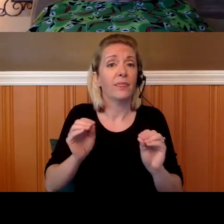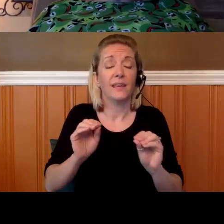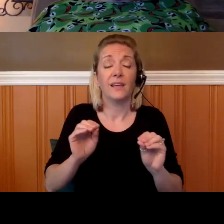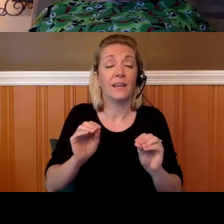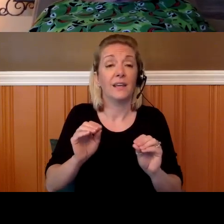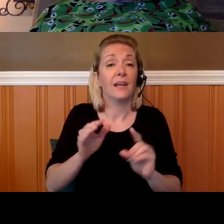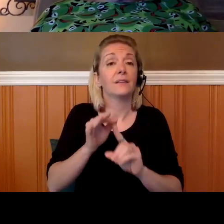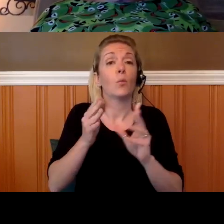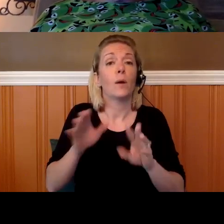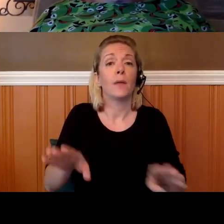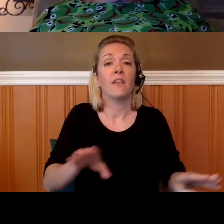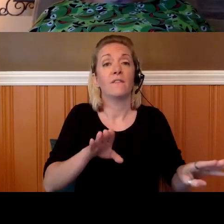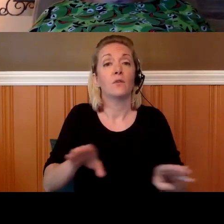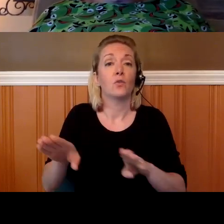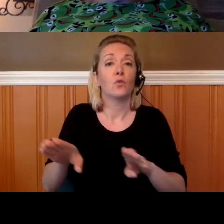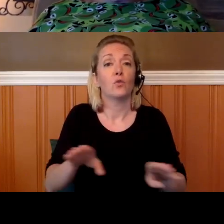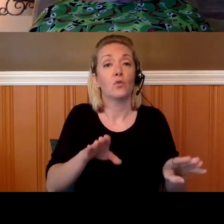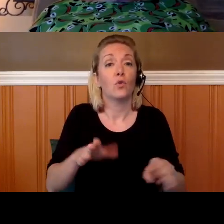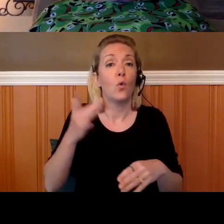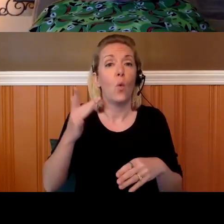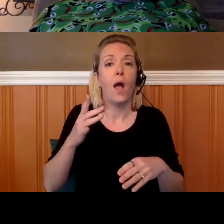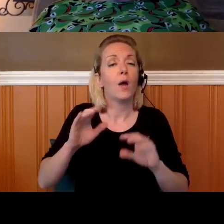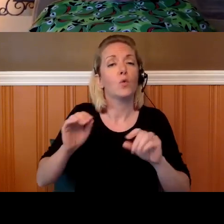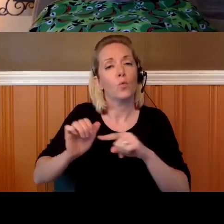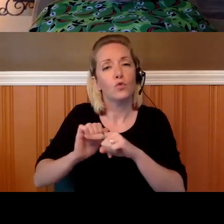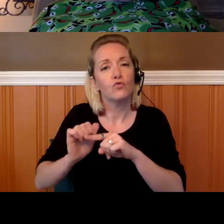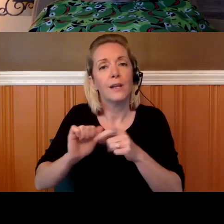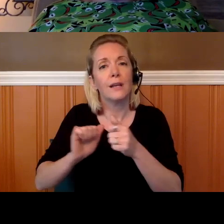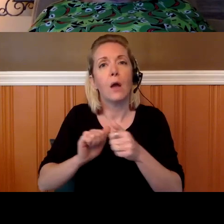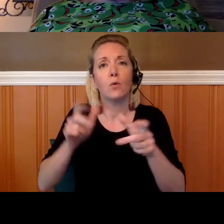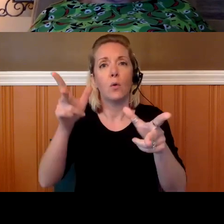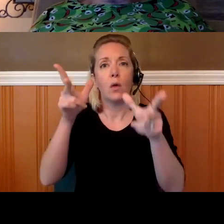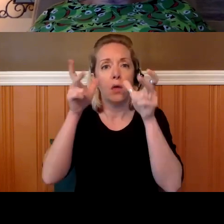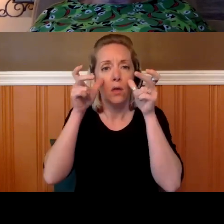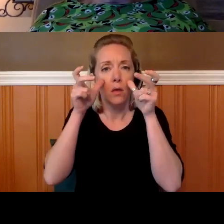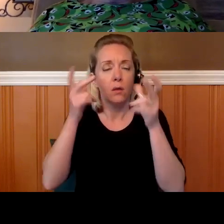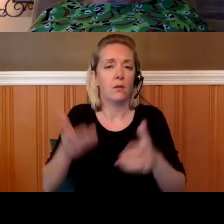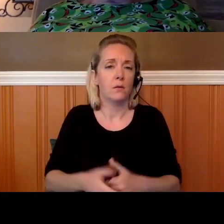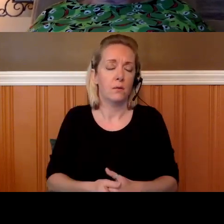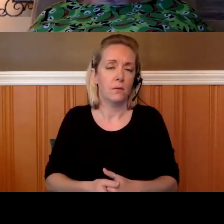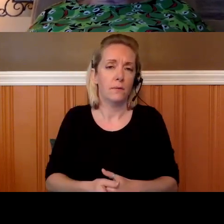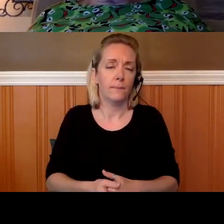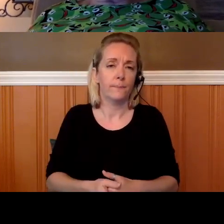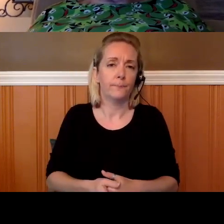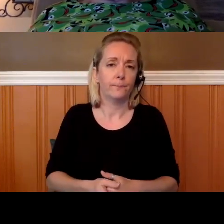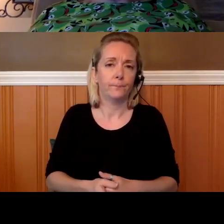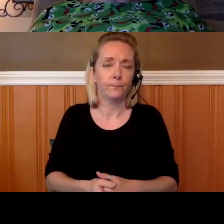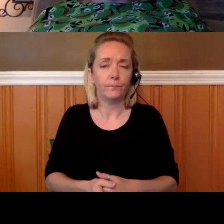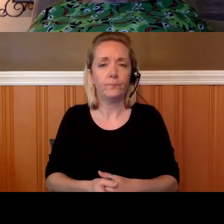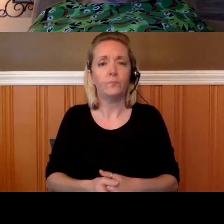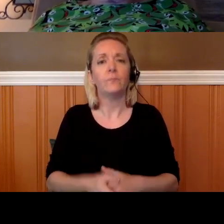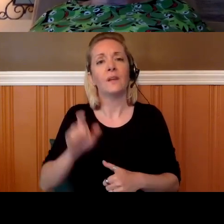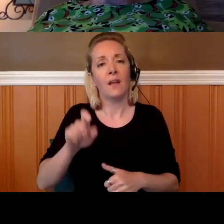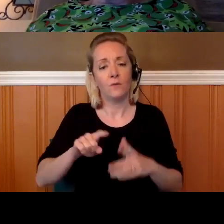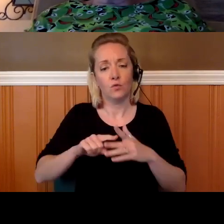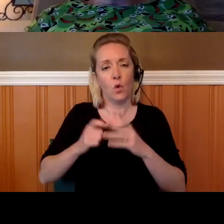behavior to communicate anything if we had not proceeded with, well, let's try